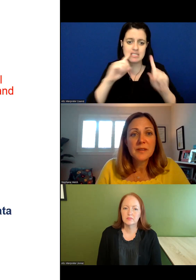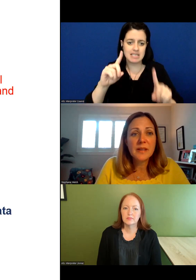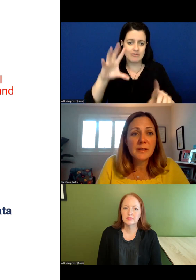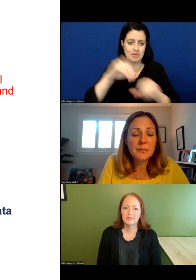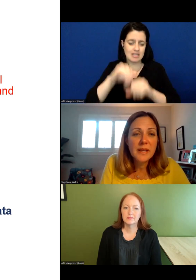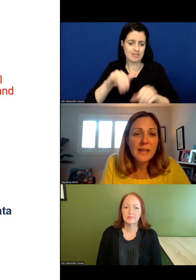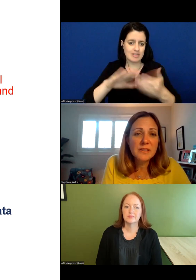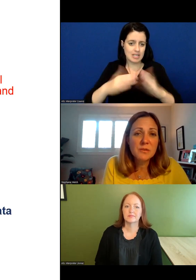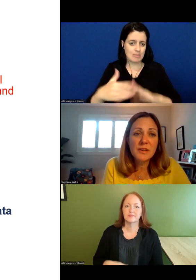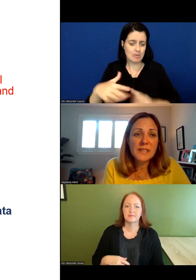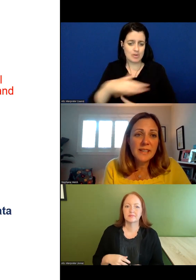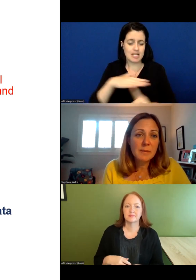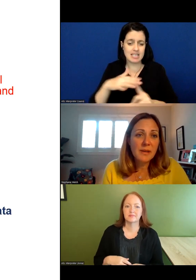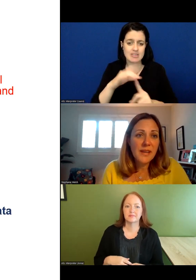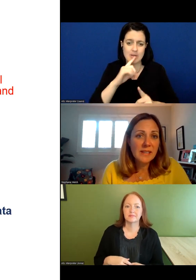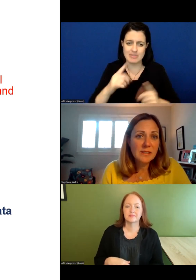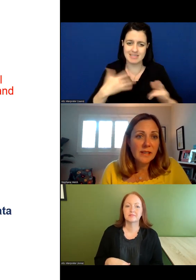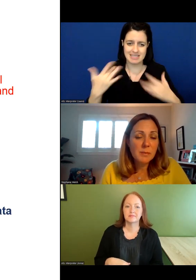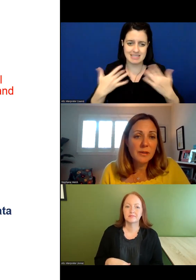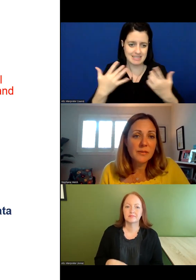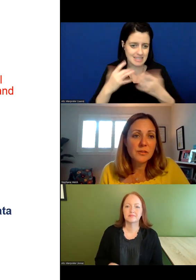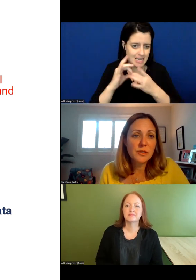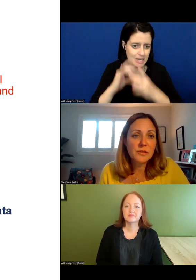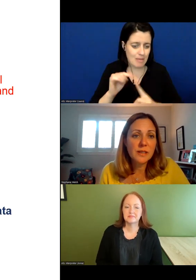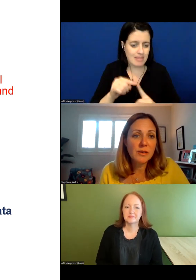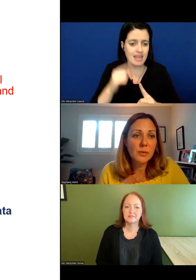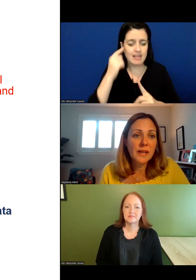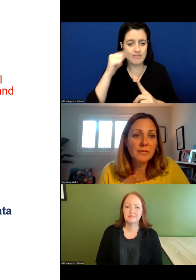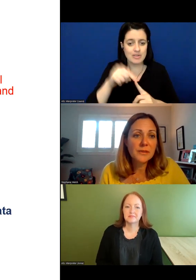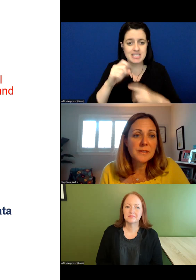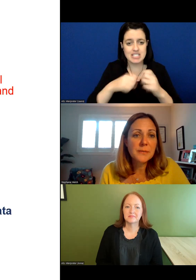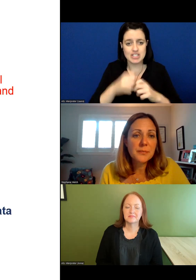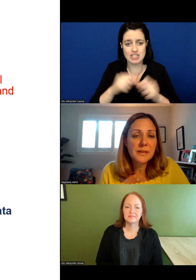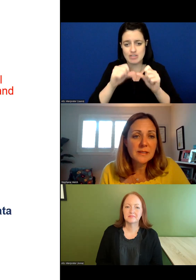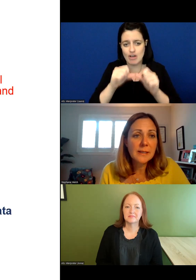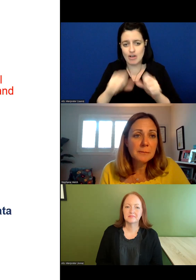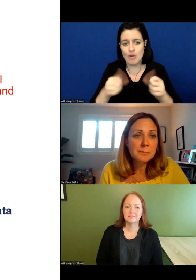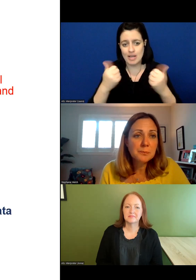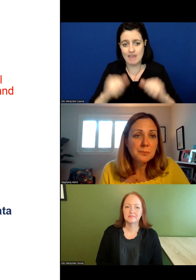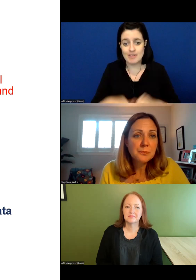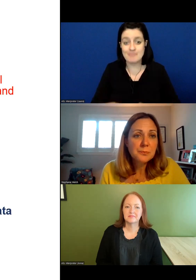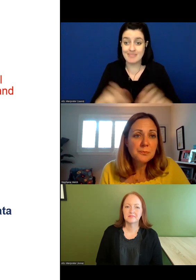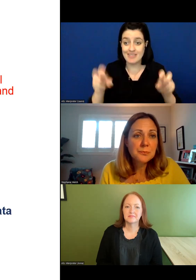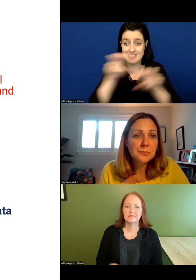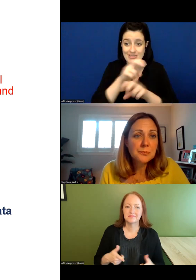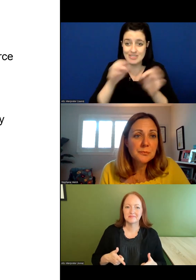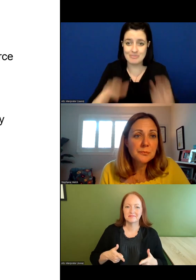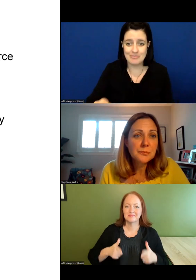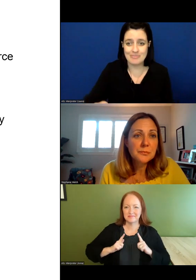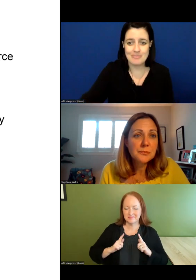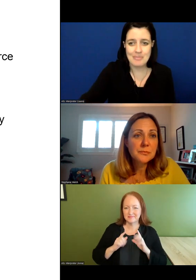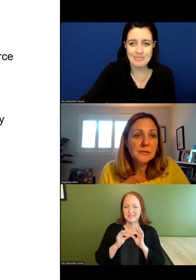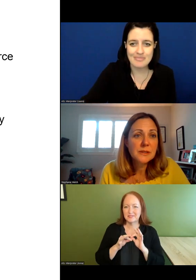community. And so very excited about that as part of this year's and ongoing efforts. Next slide.